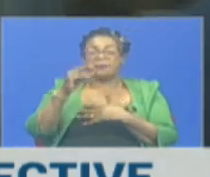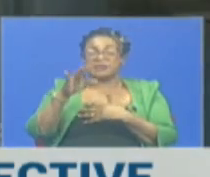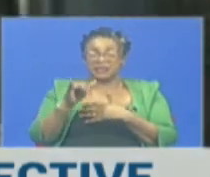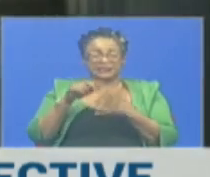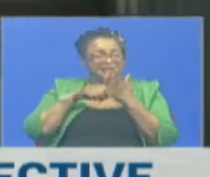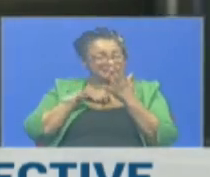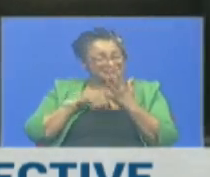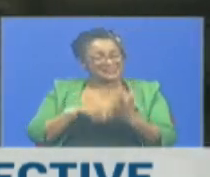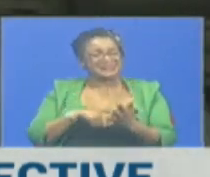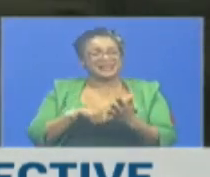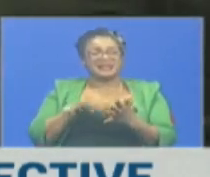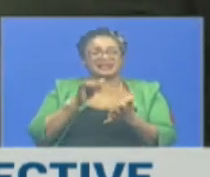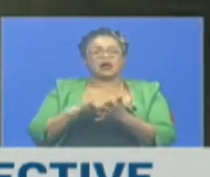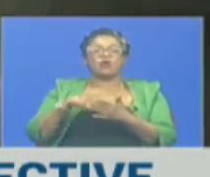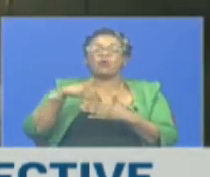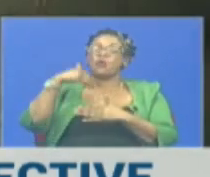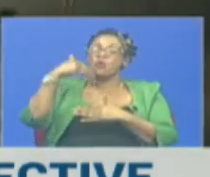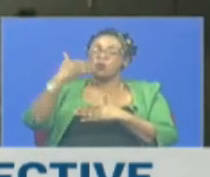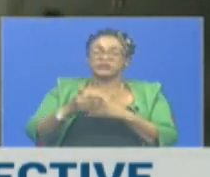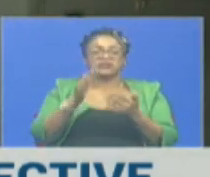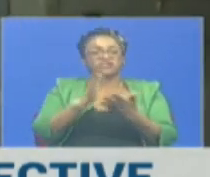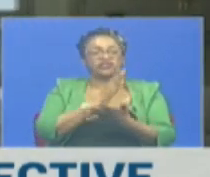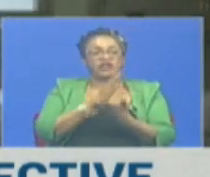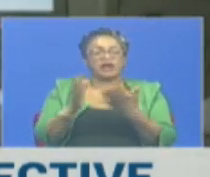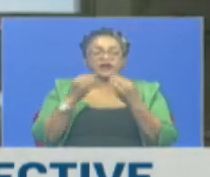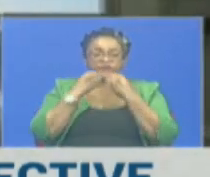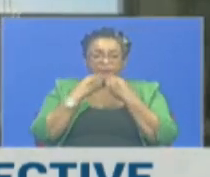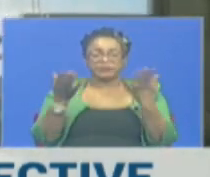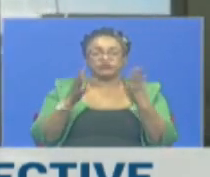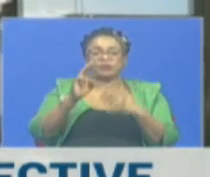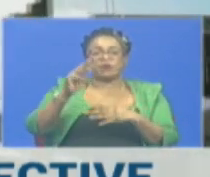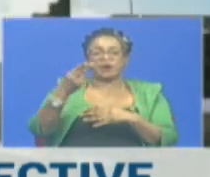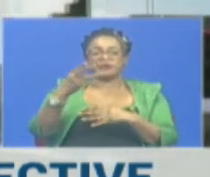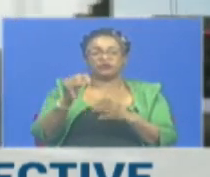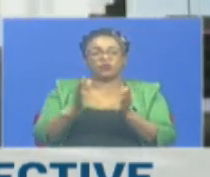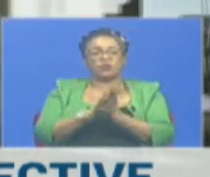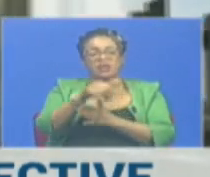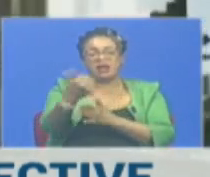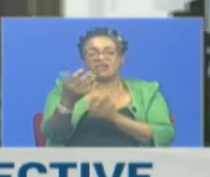that it has always shared information to WHO and relevant